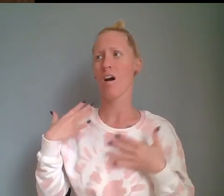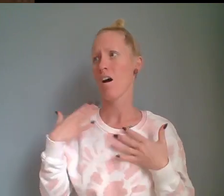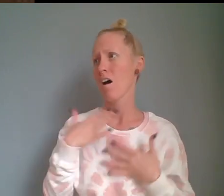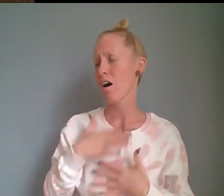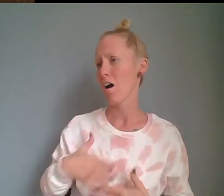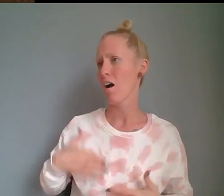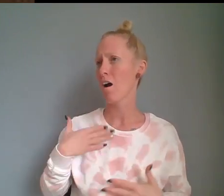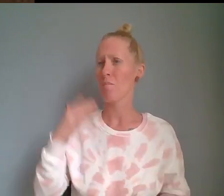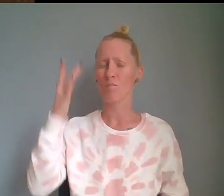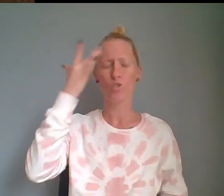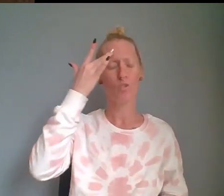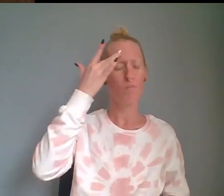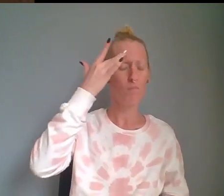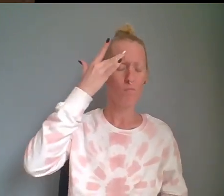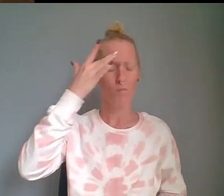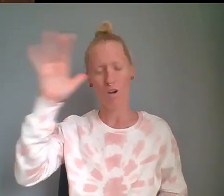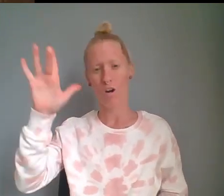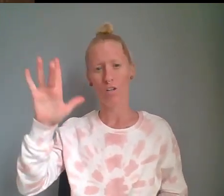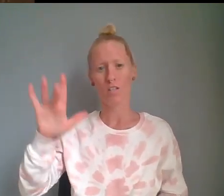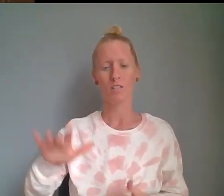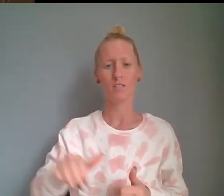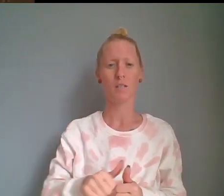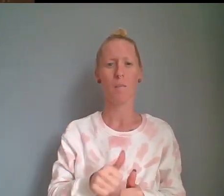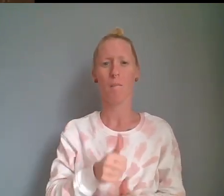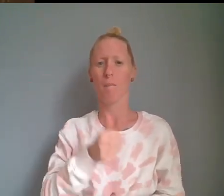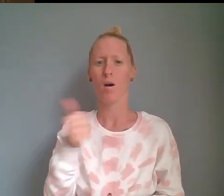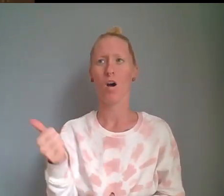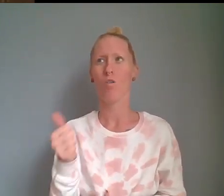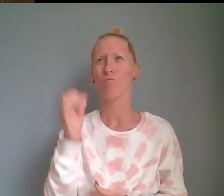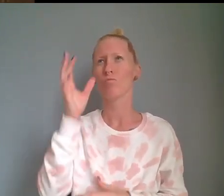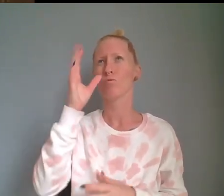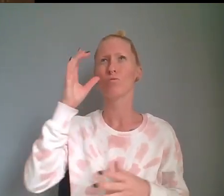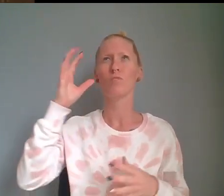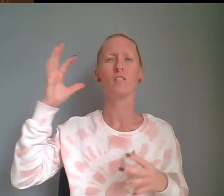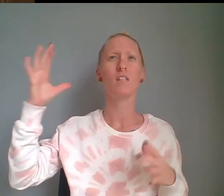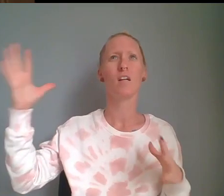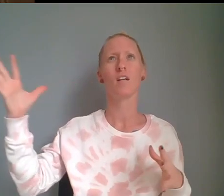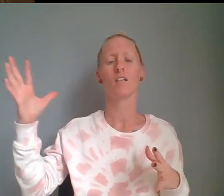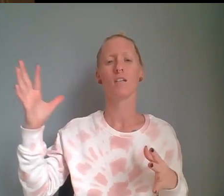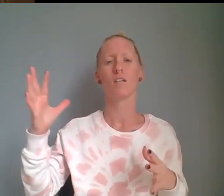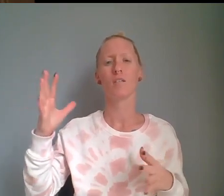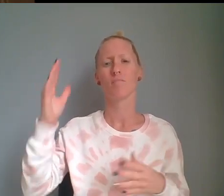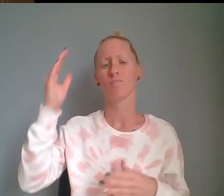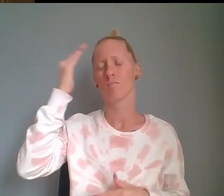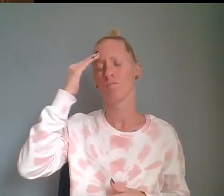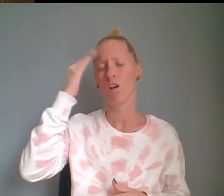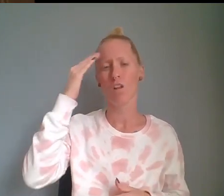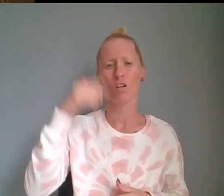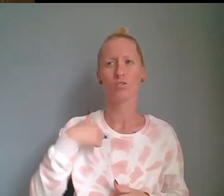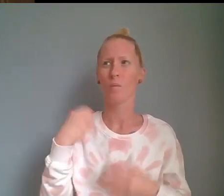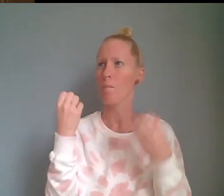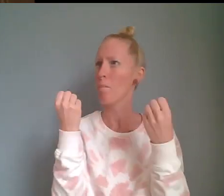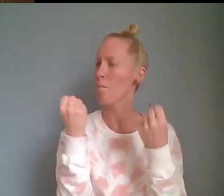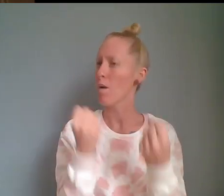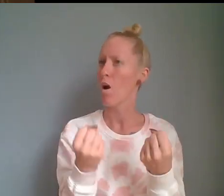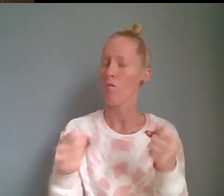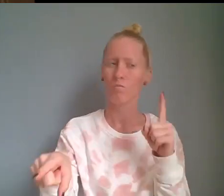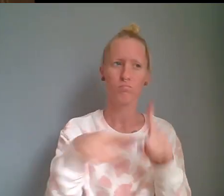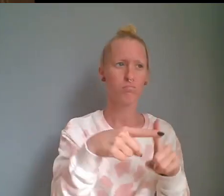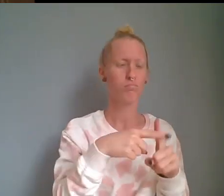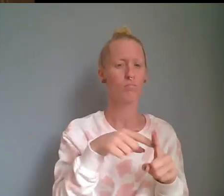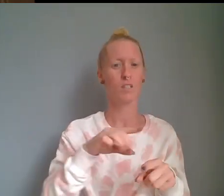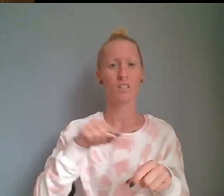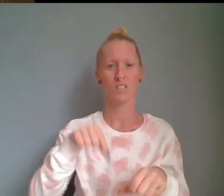they are the smartest, the most creative, insightful, powerful person on earth, and they